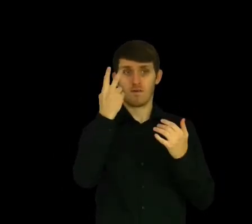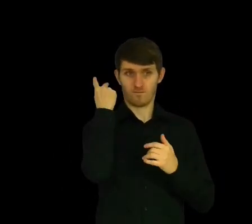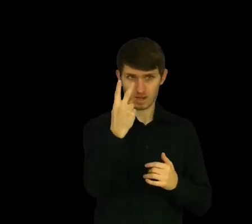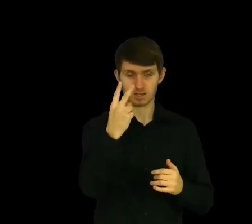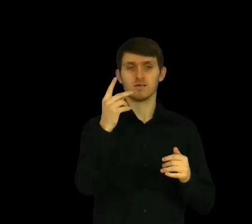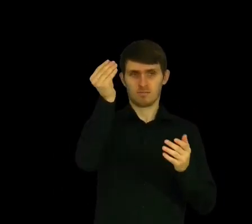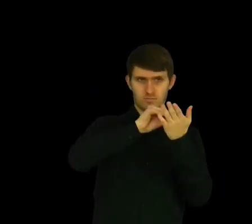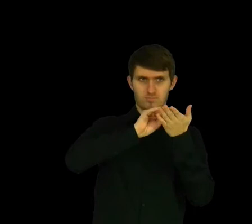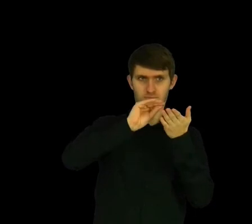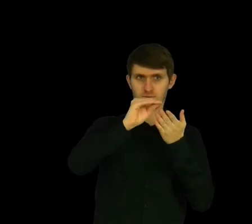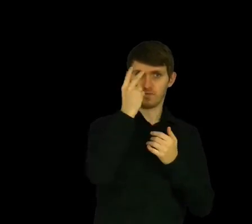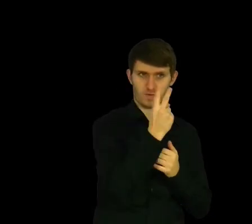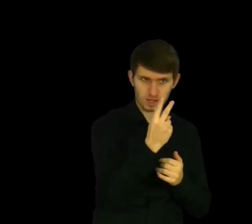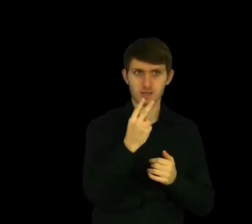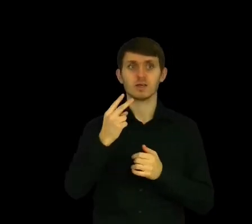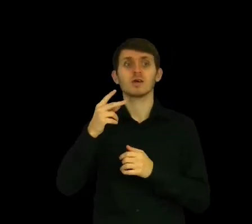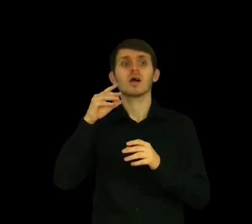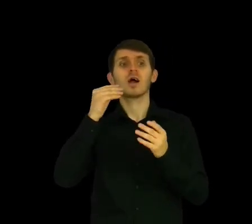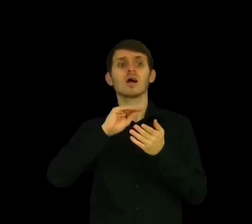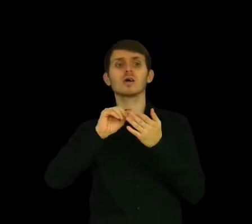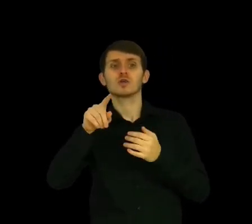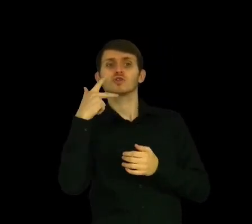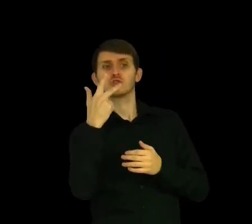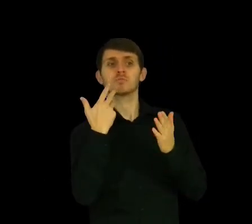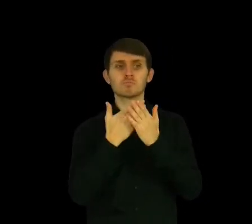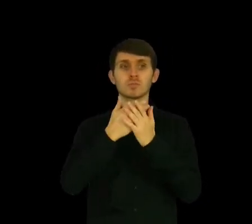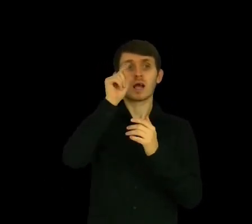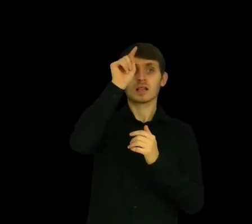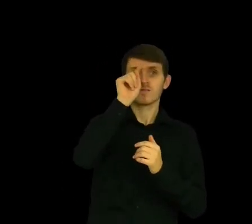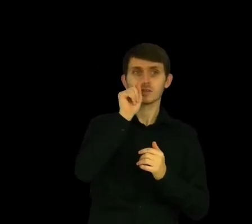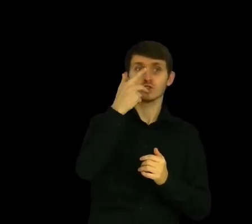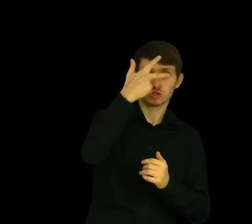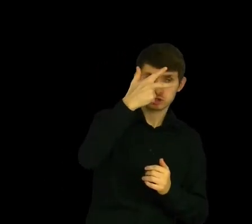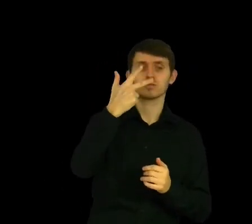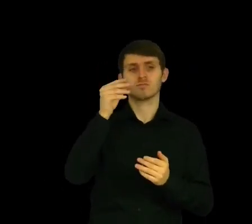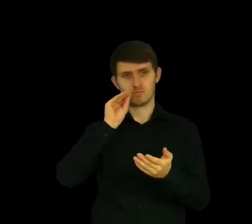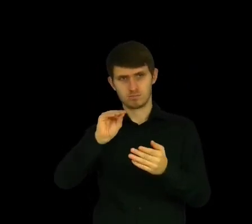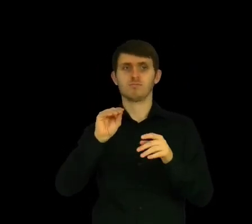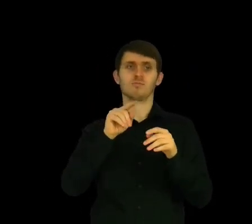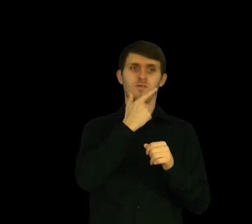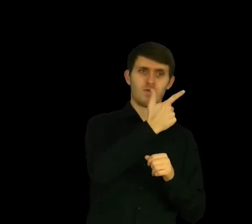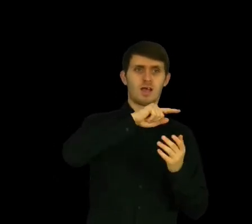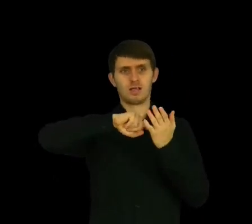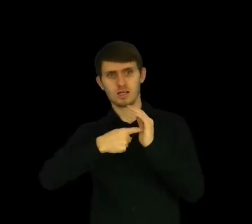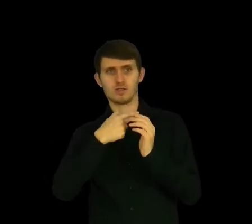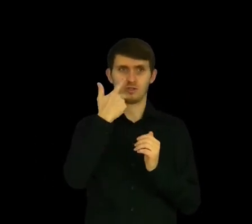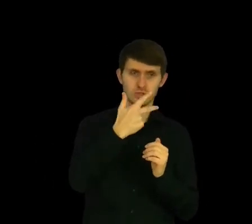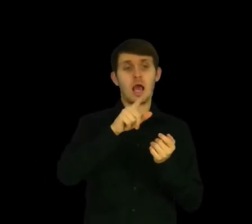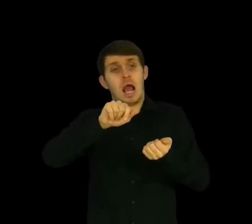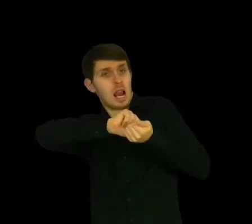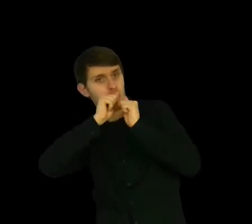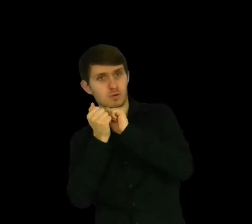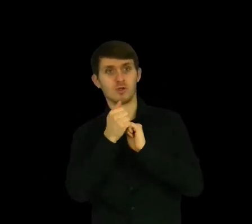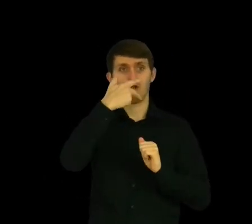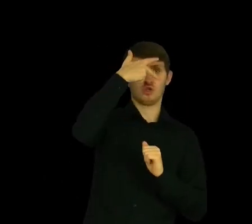groups of three. Two groups of three. Or another way of thinking about it is this is three plus three. This